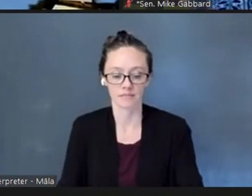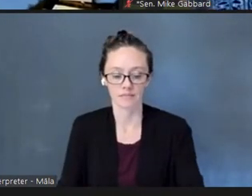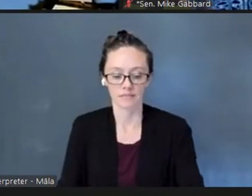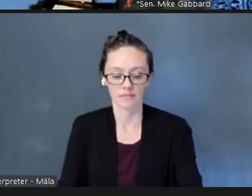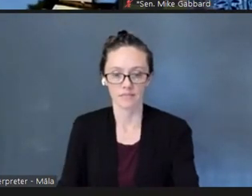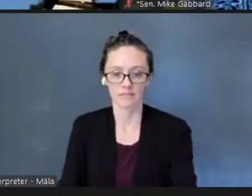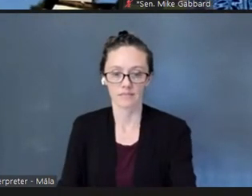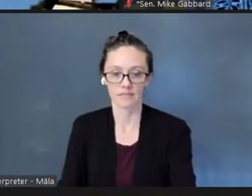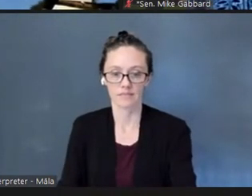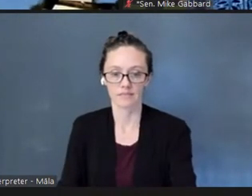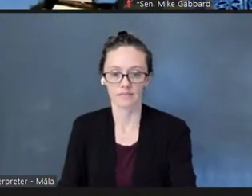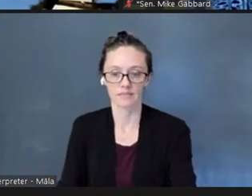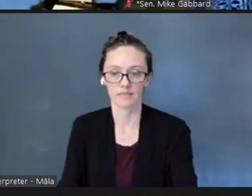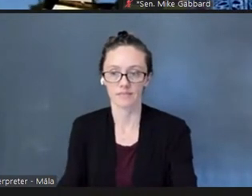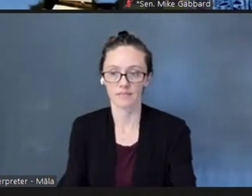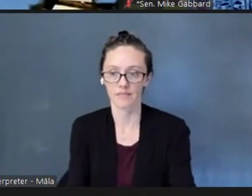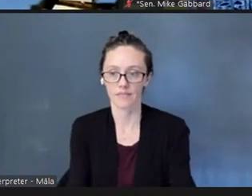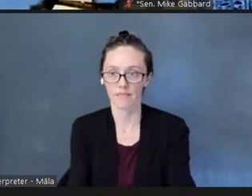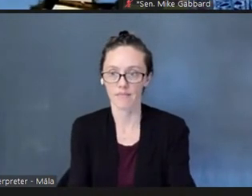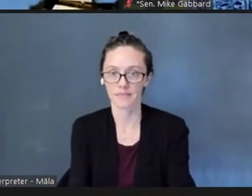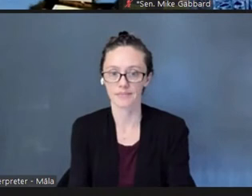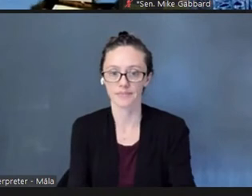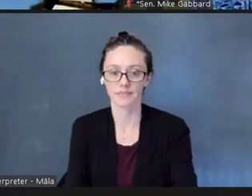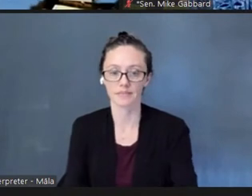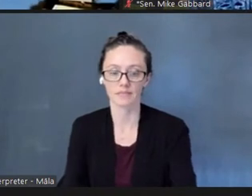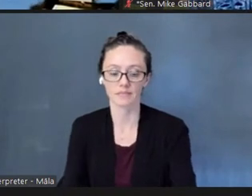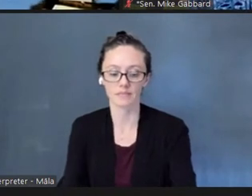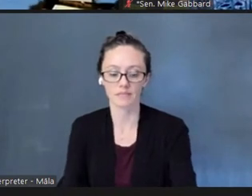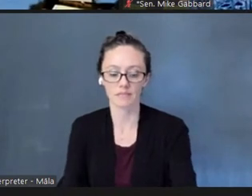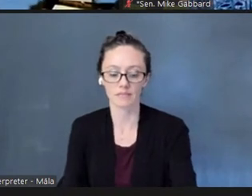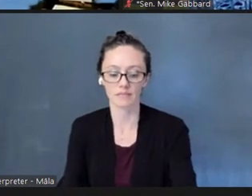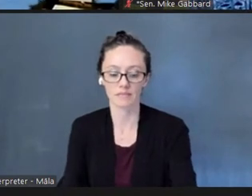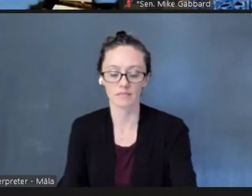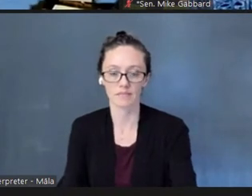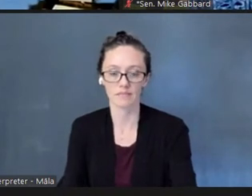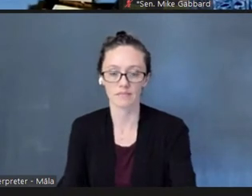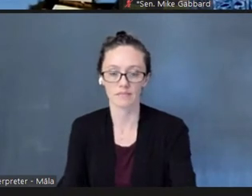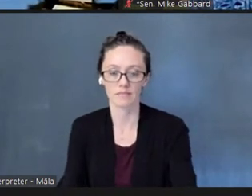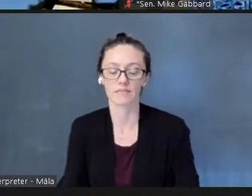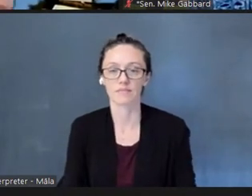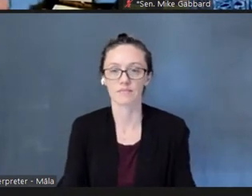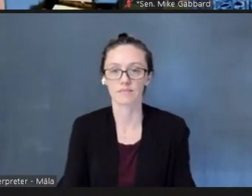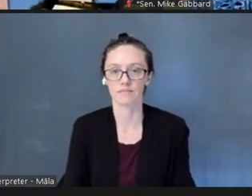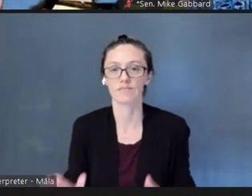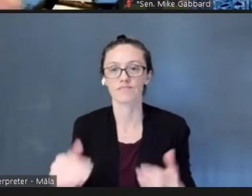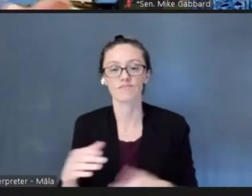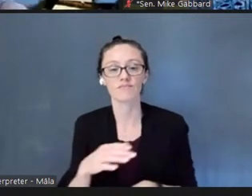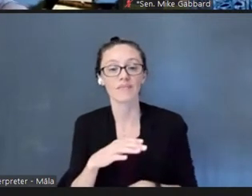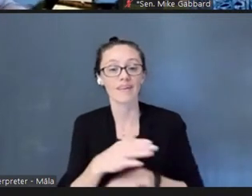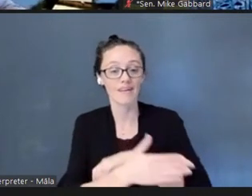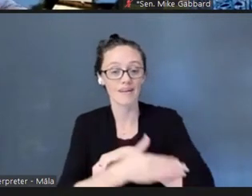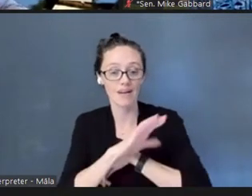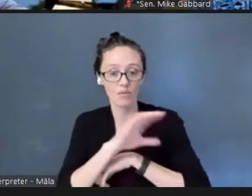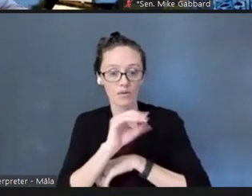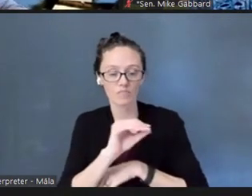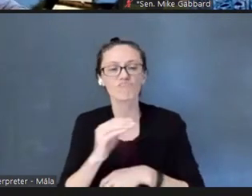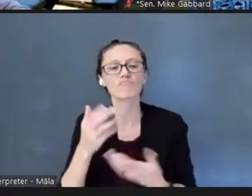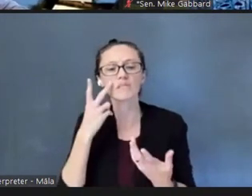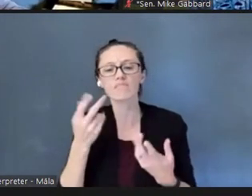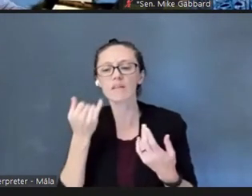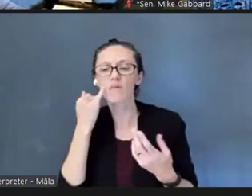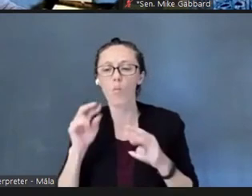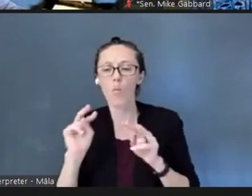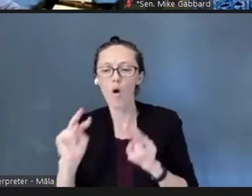So we'll request that the Elections Commission, in consultation with county clerks, to assess whether watcher and observer programs are